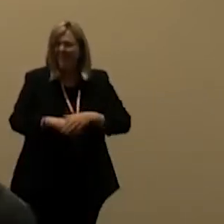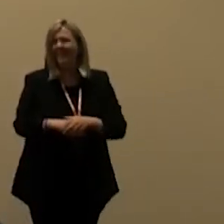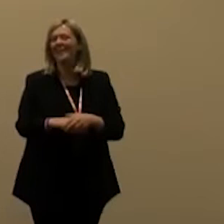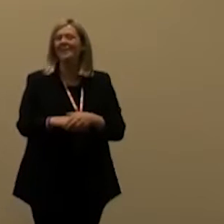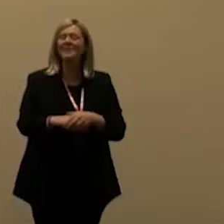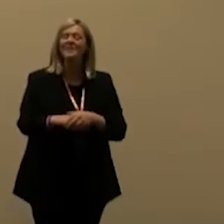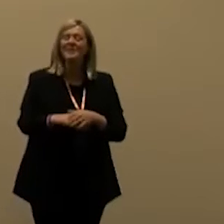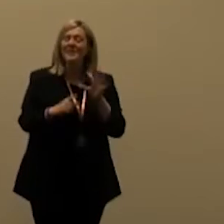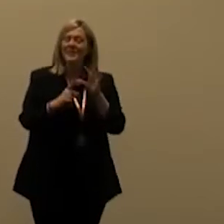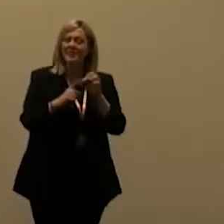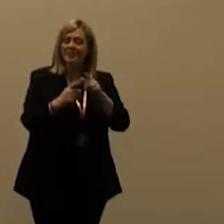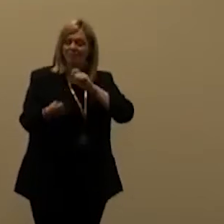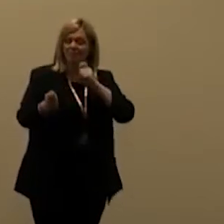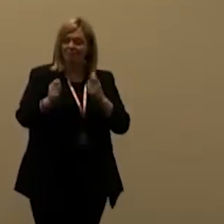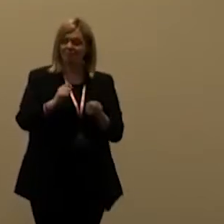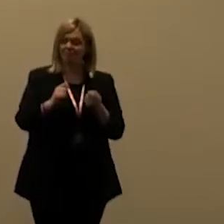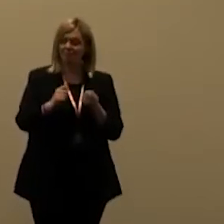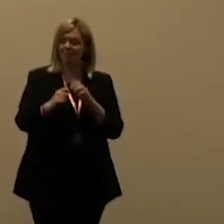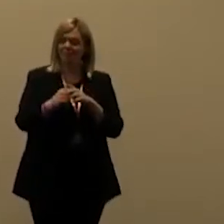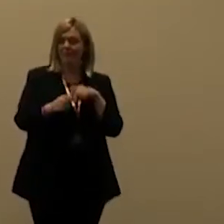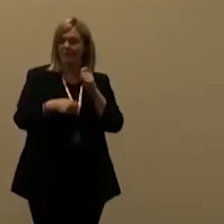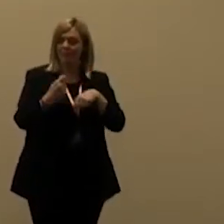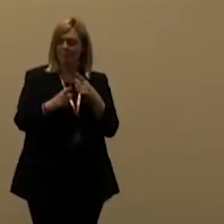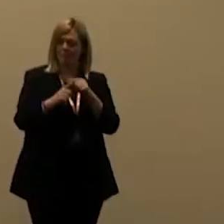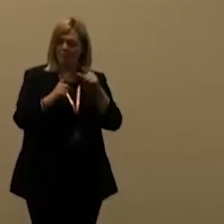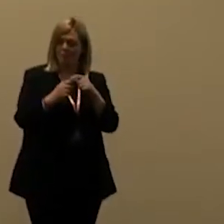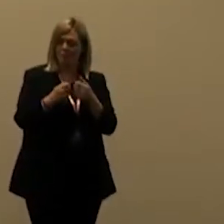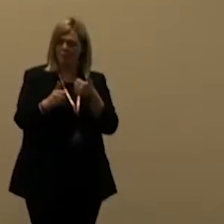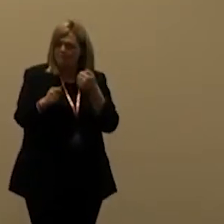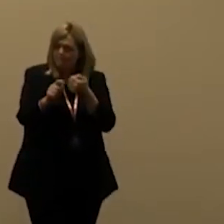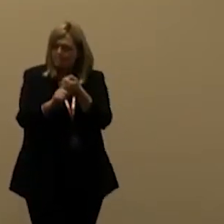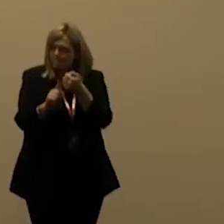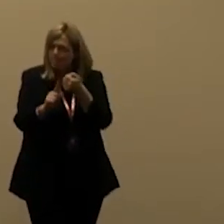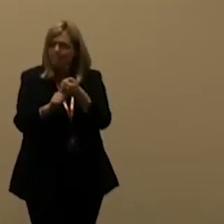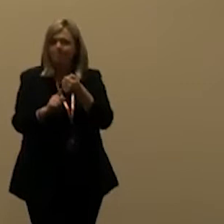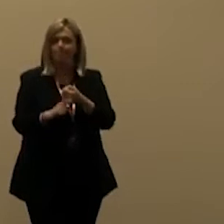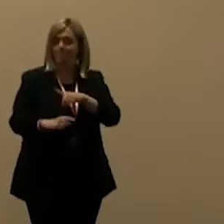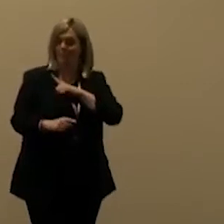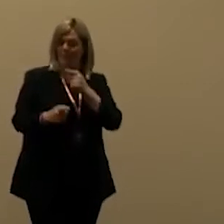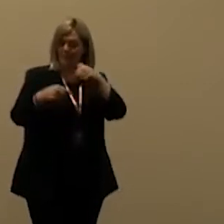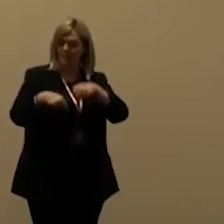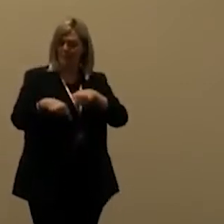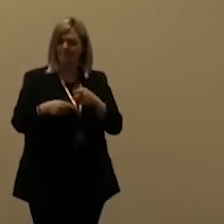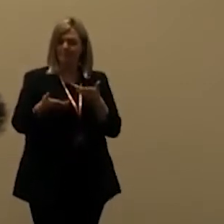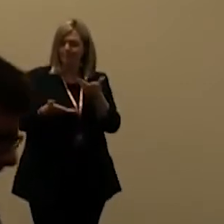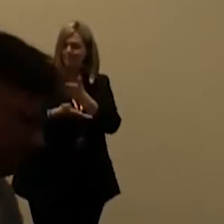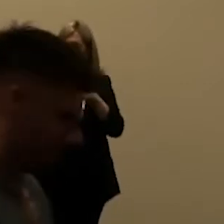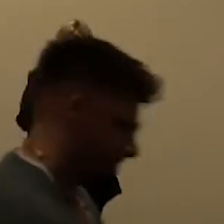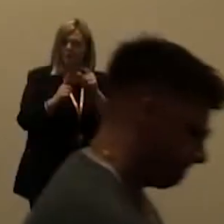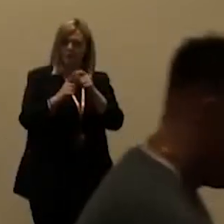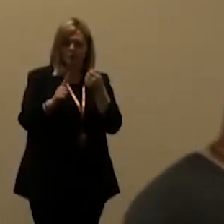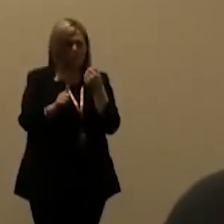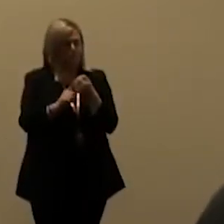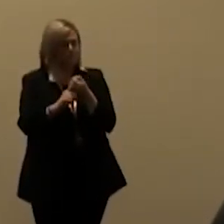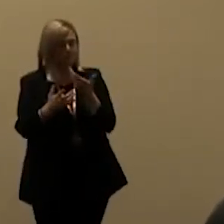Part of the digital transformation journey by volunteering to become a digital champion. So we're here to talk about digital